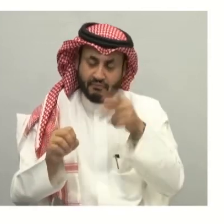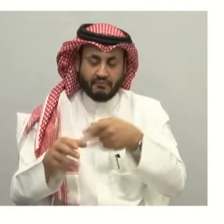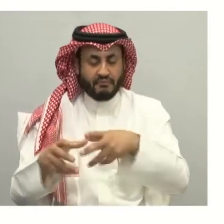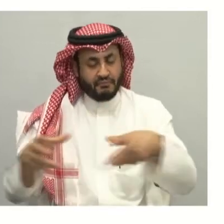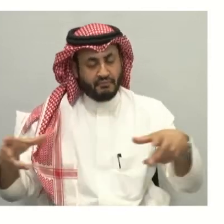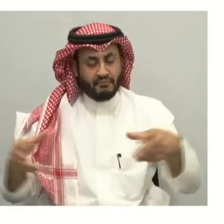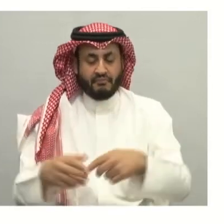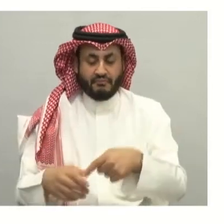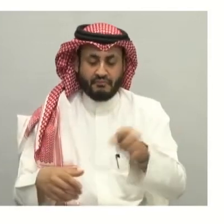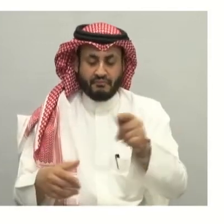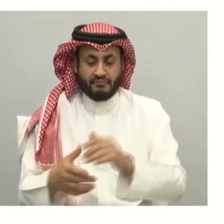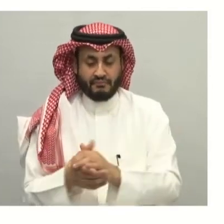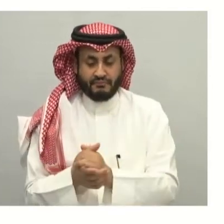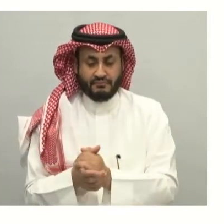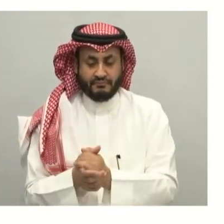maid.